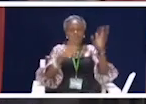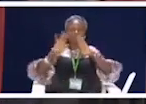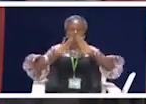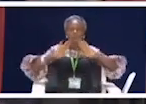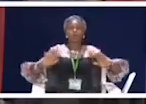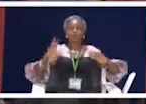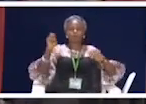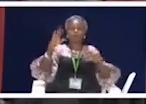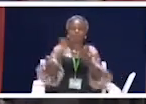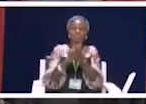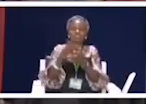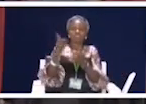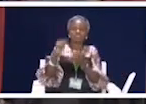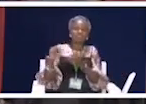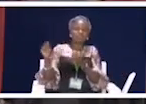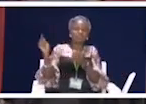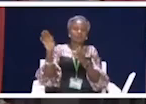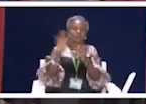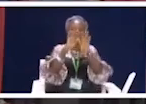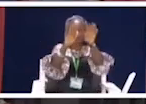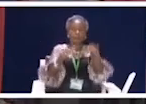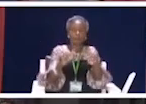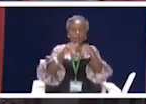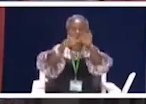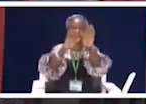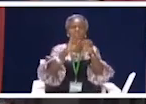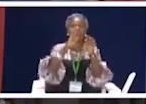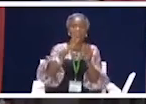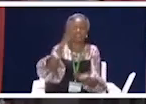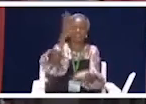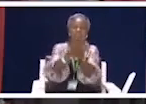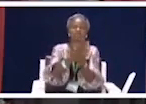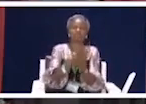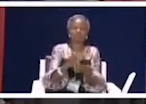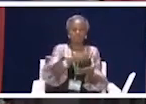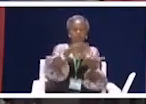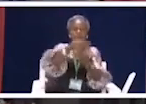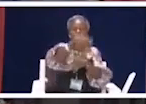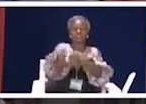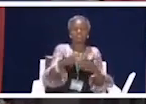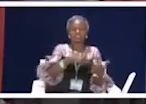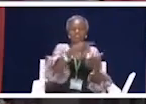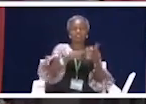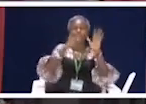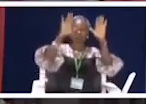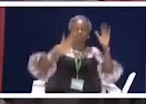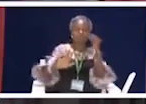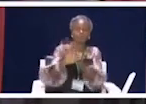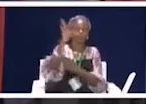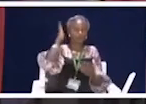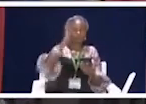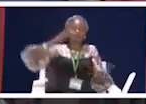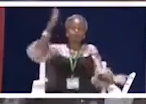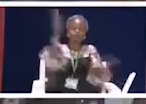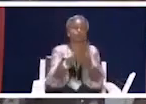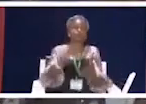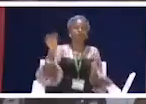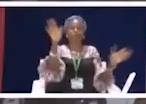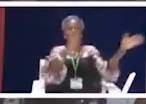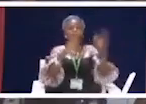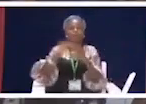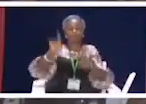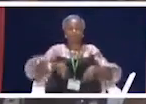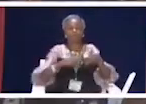that the waves thereof are still." Tonight, this wonderful God will still the storm in your lives in the